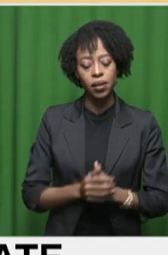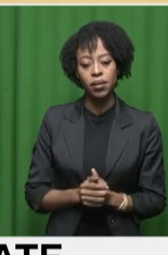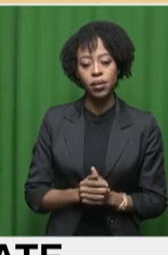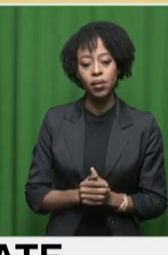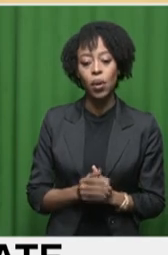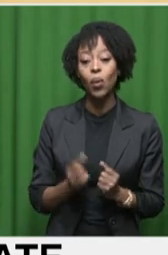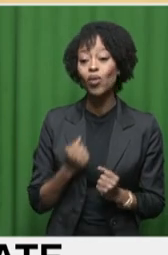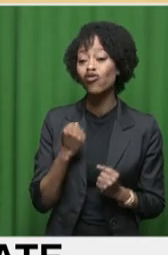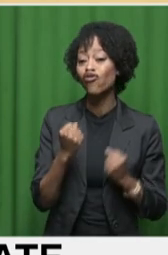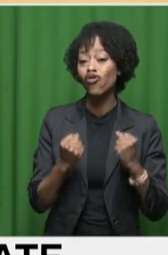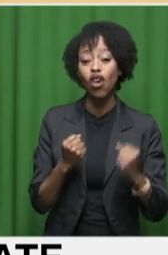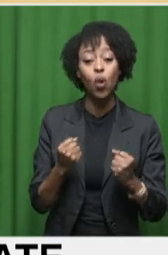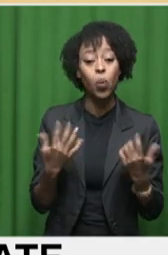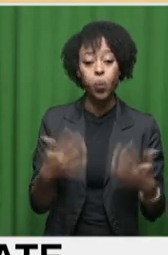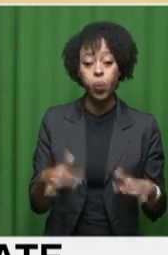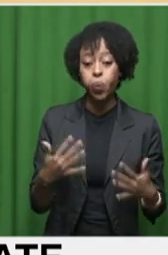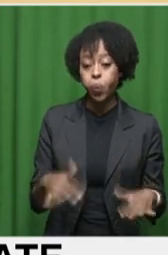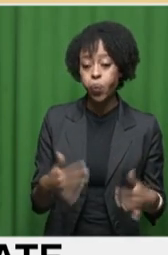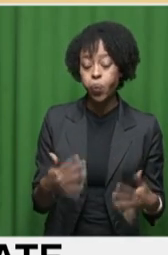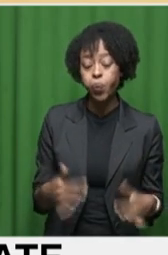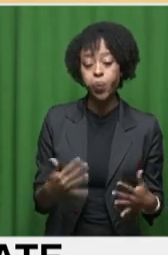struggling at the moment with the poverty,